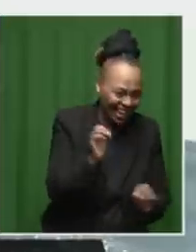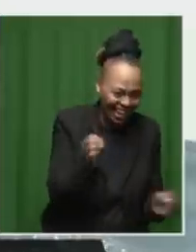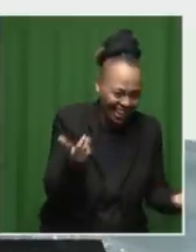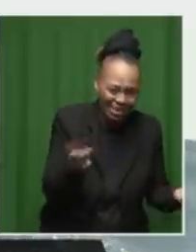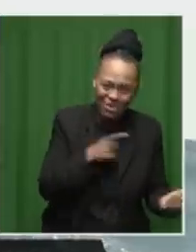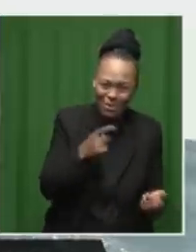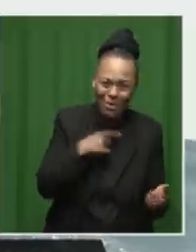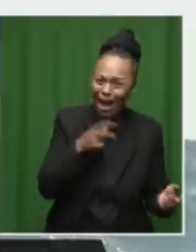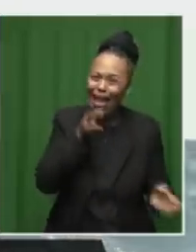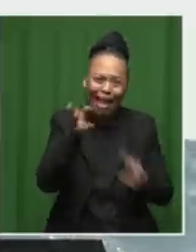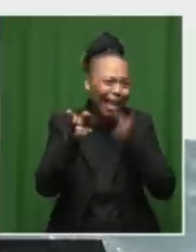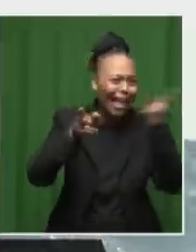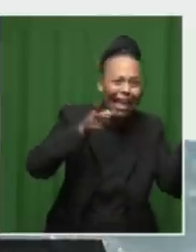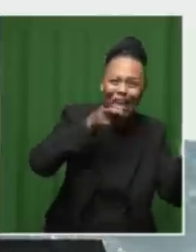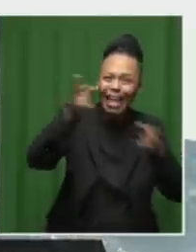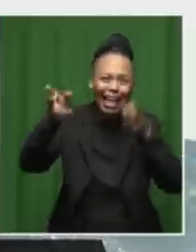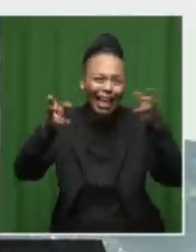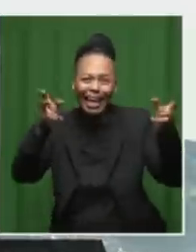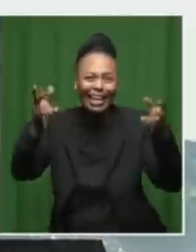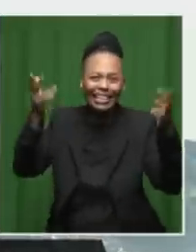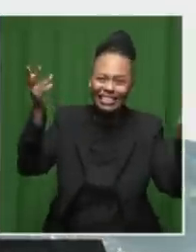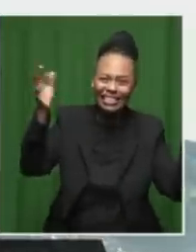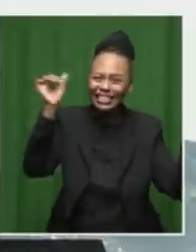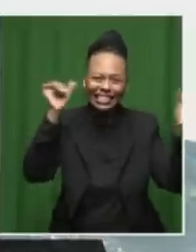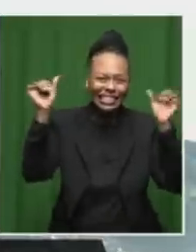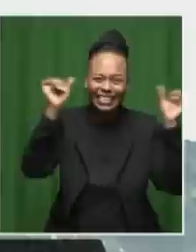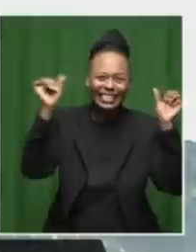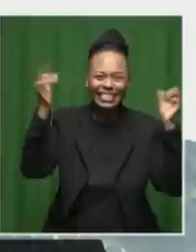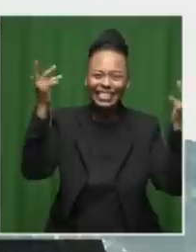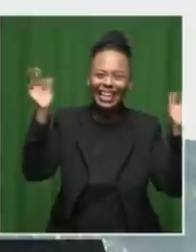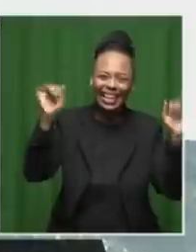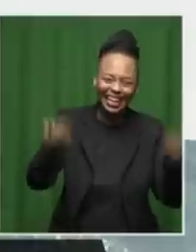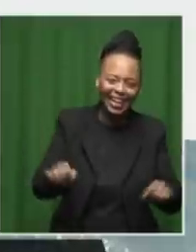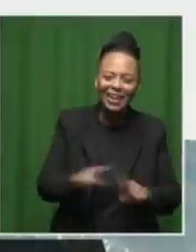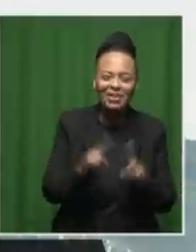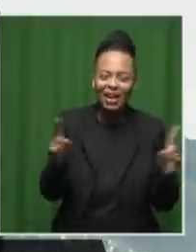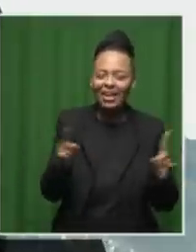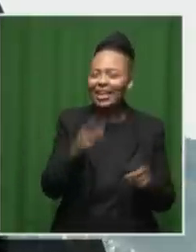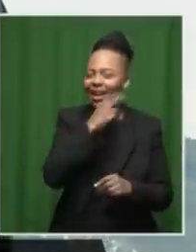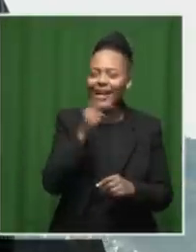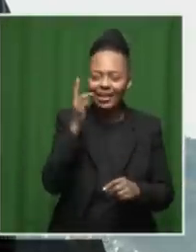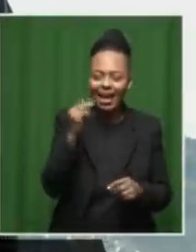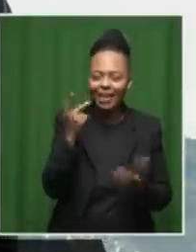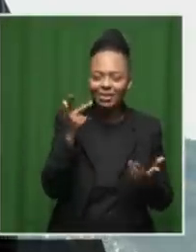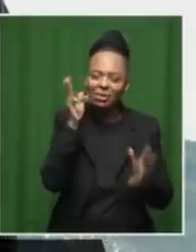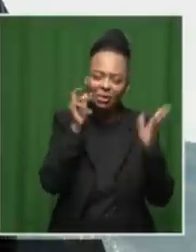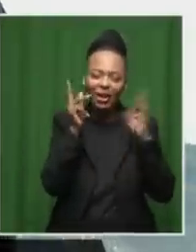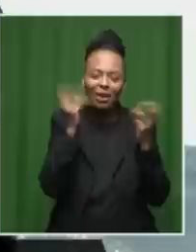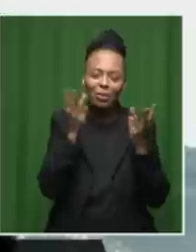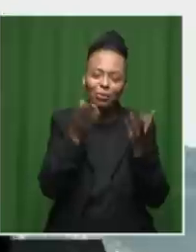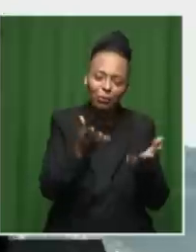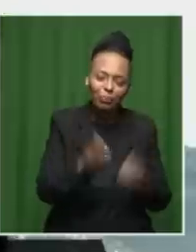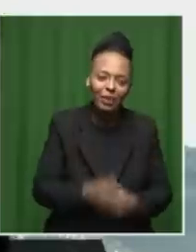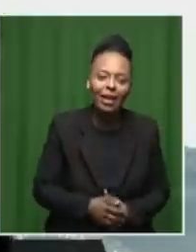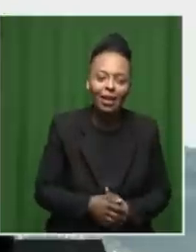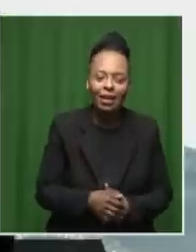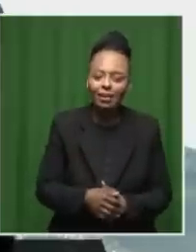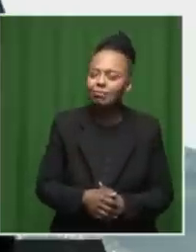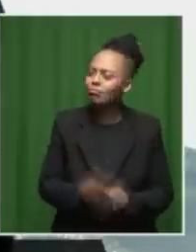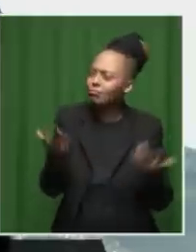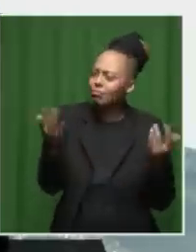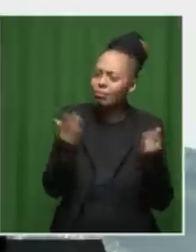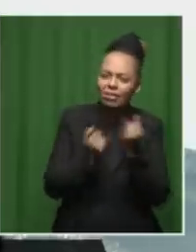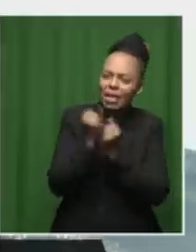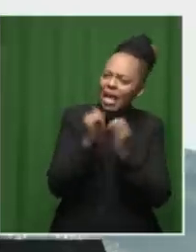always hear Madam President in the crowds. It's always a privilege to have her there. Indeed. So talk to us about the tournament for you. You